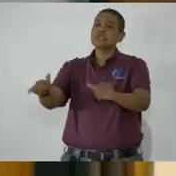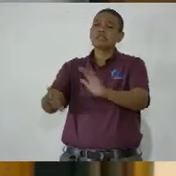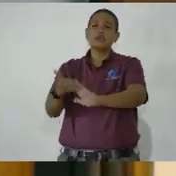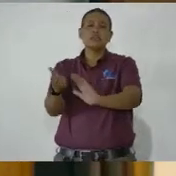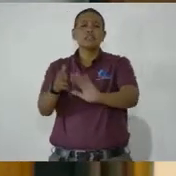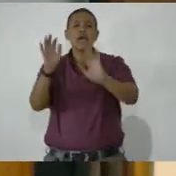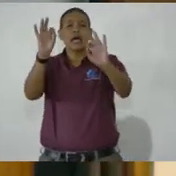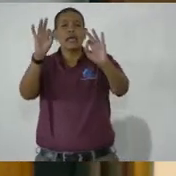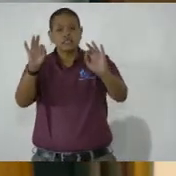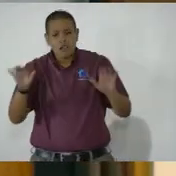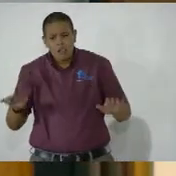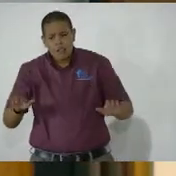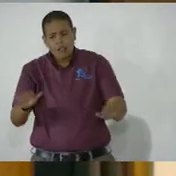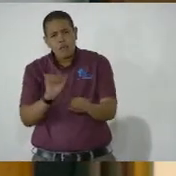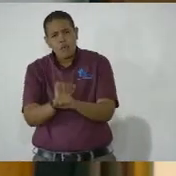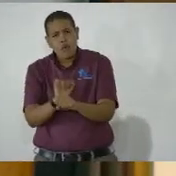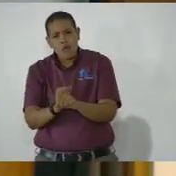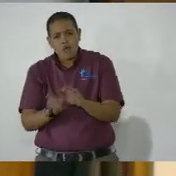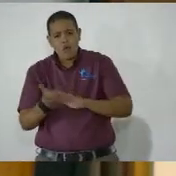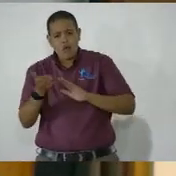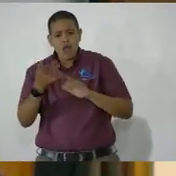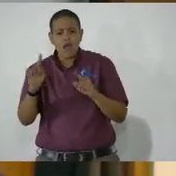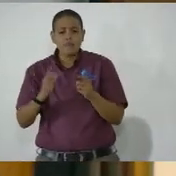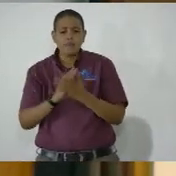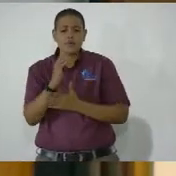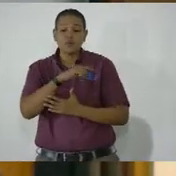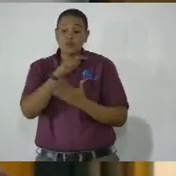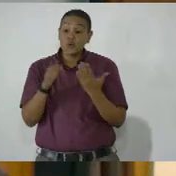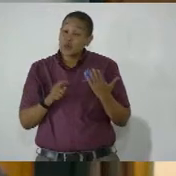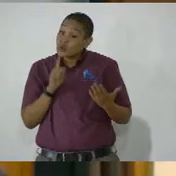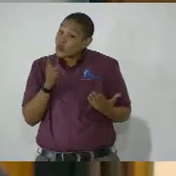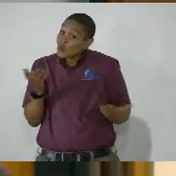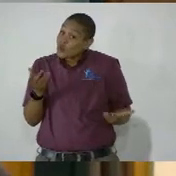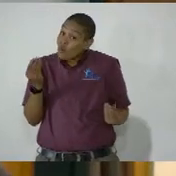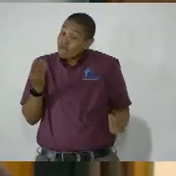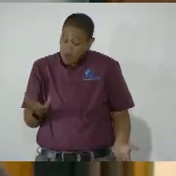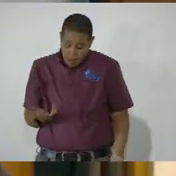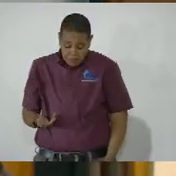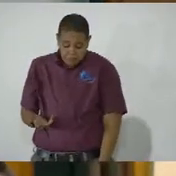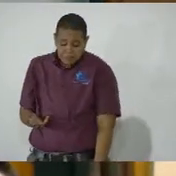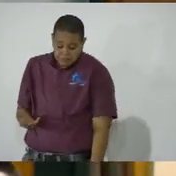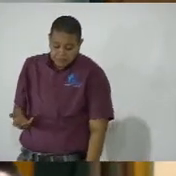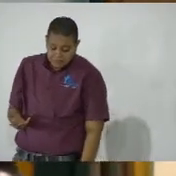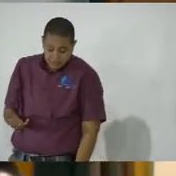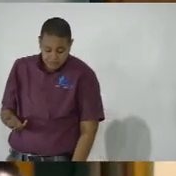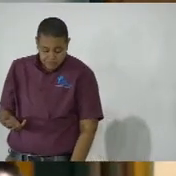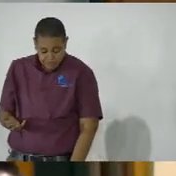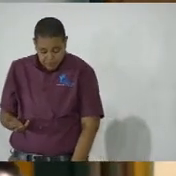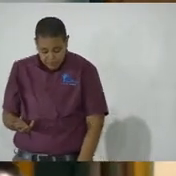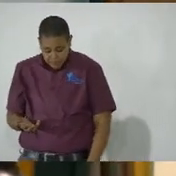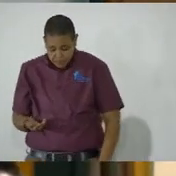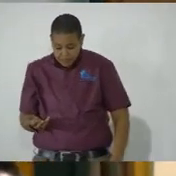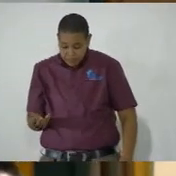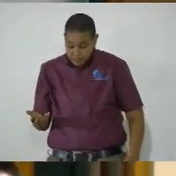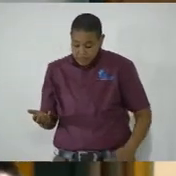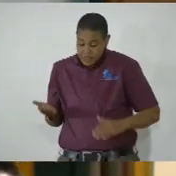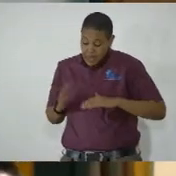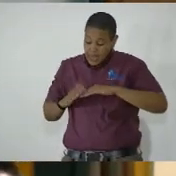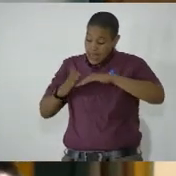and sterling work. Truth of the matter, Madam Speaker, is that the cases have mounted and are